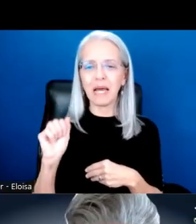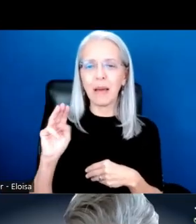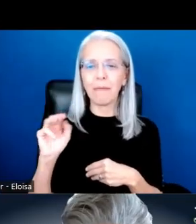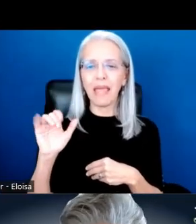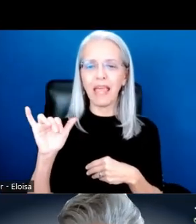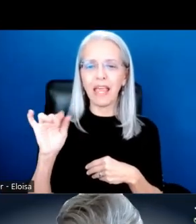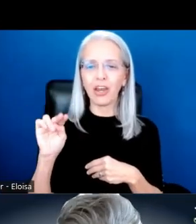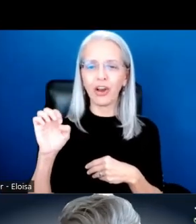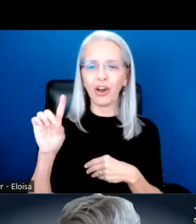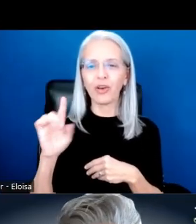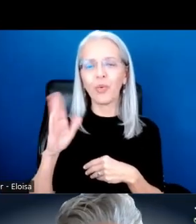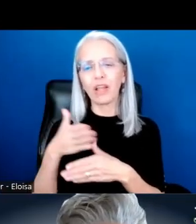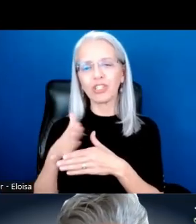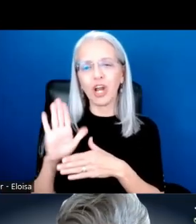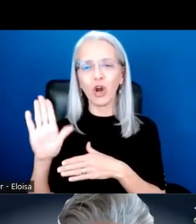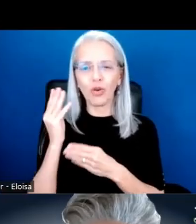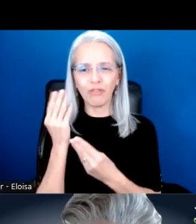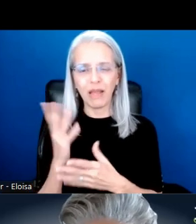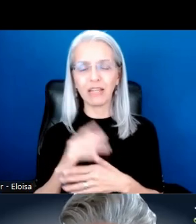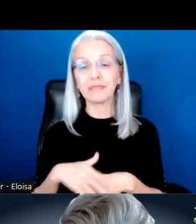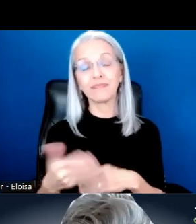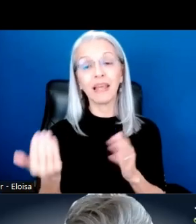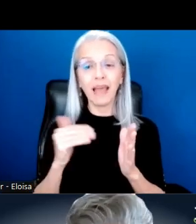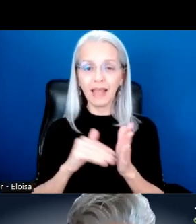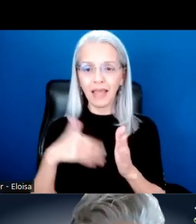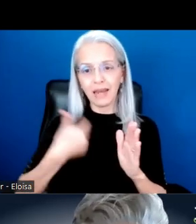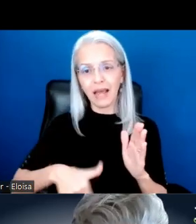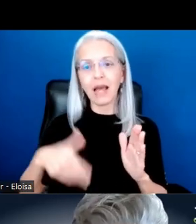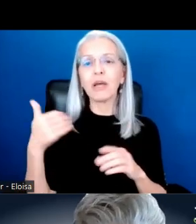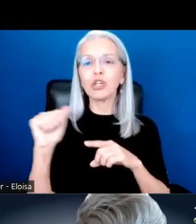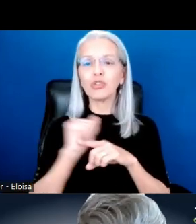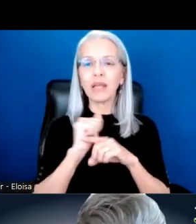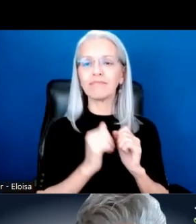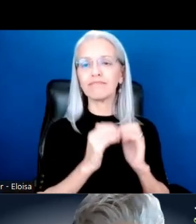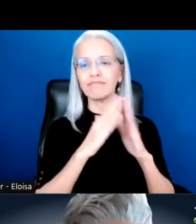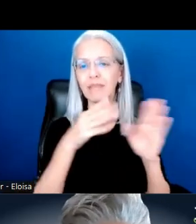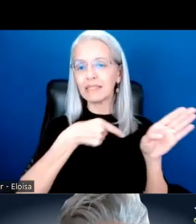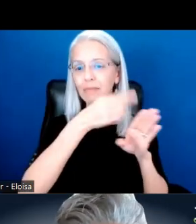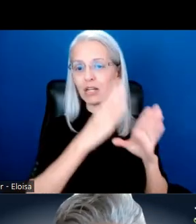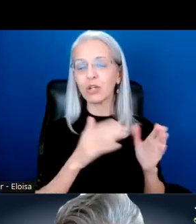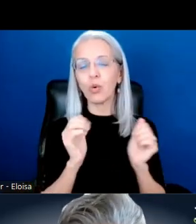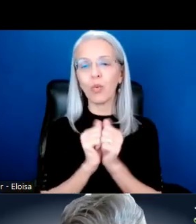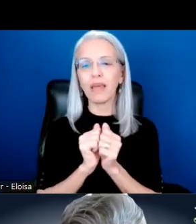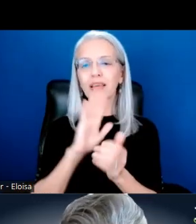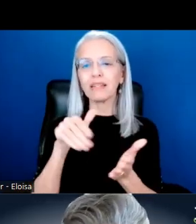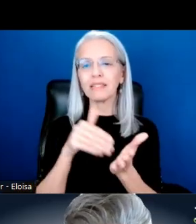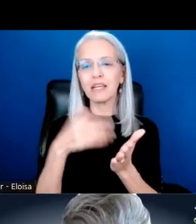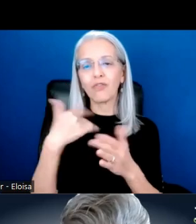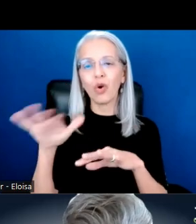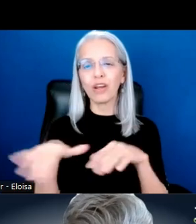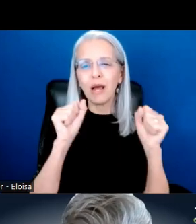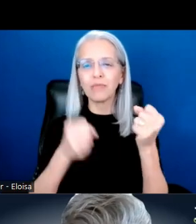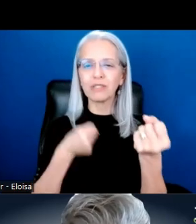share information about herself. I am a training and implementation specialist with the Center for Adoption Support